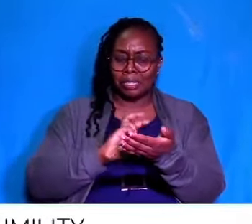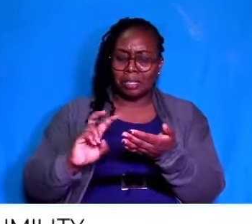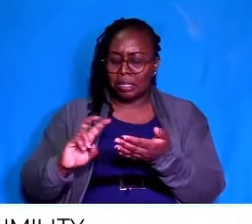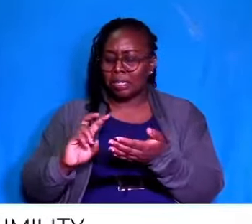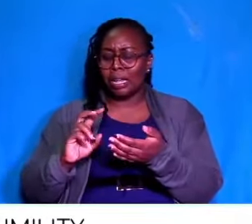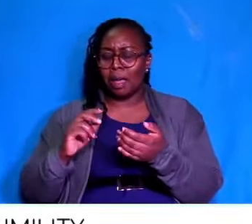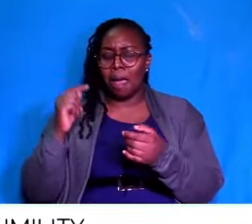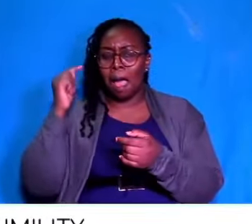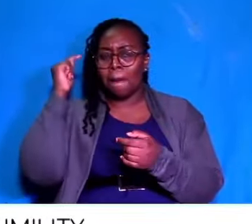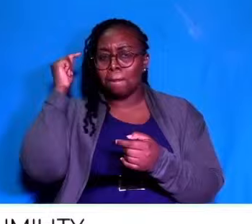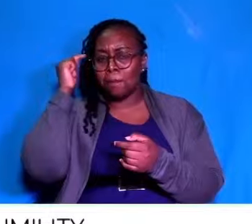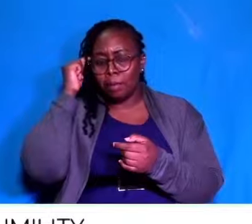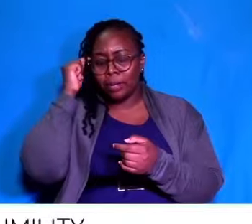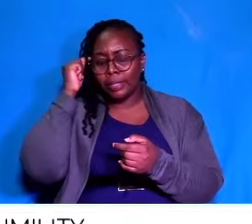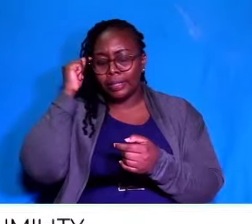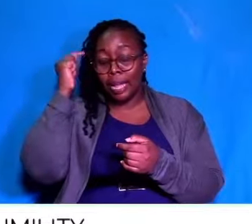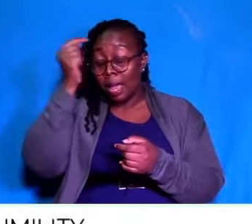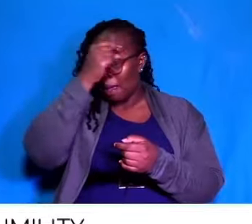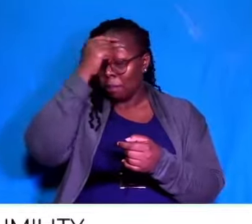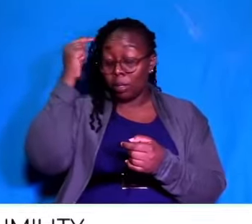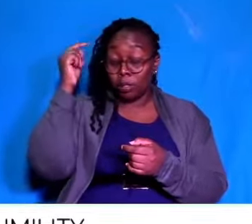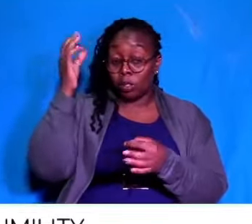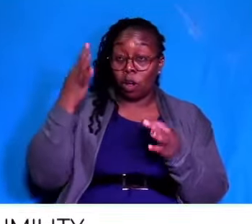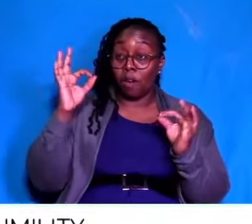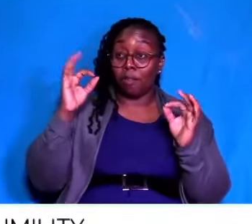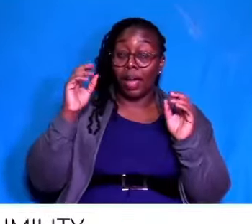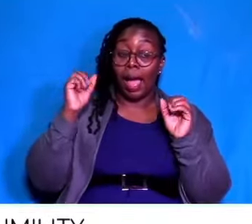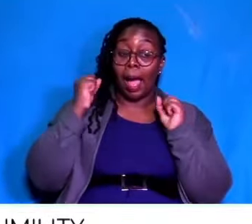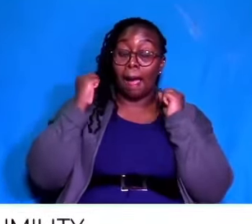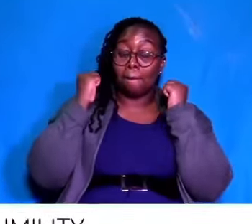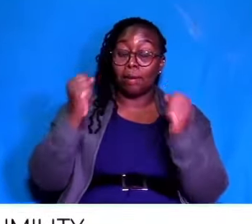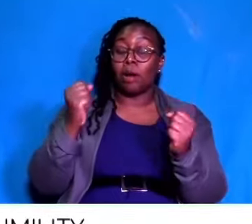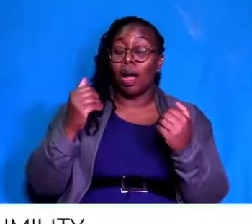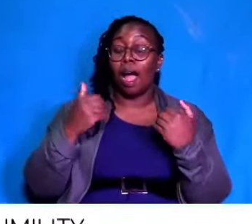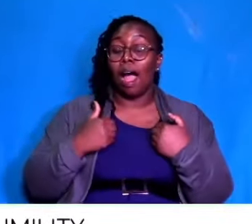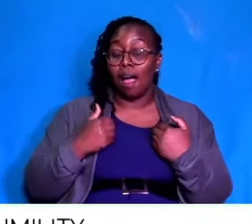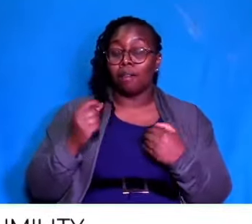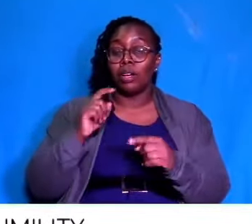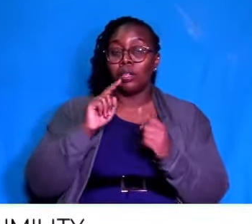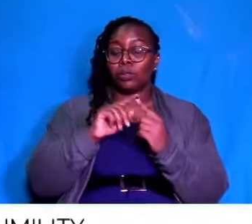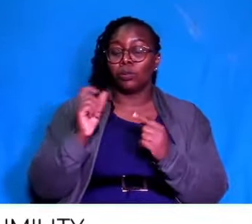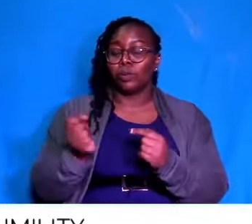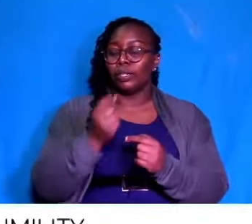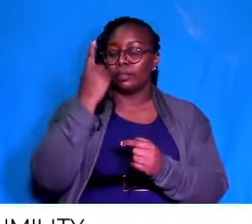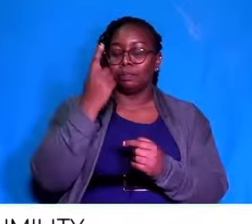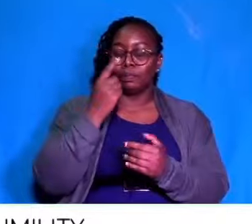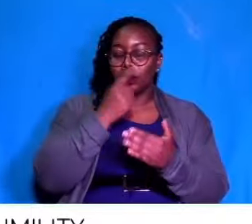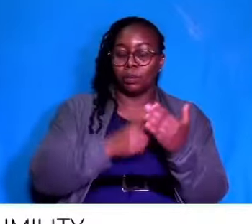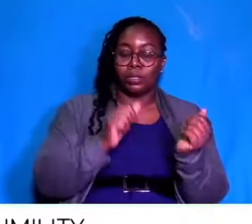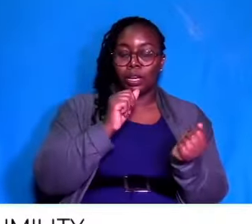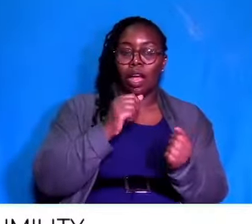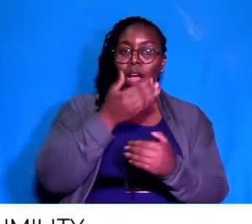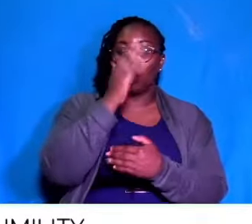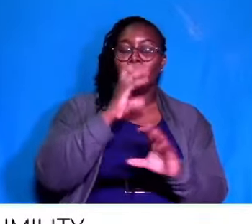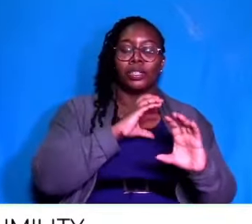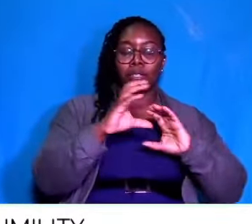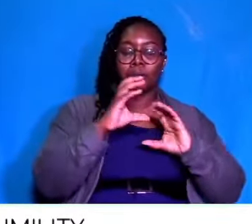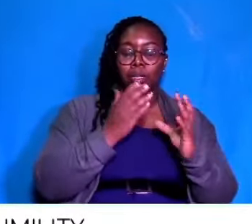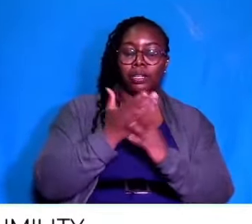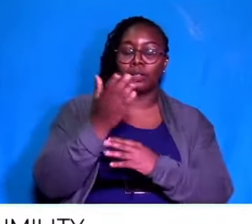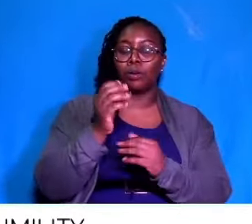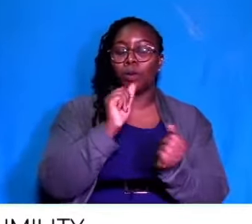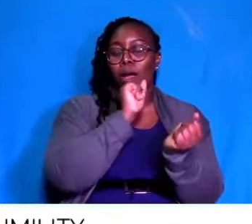memorized because of the power that is there in understanding what God is saying through Paul, through this example of Christ in